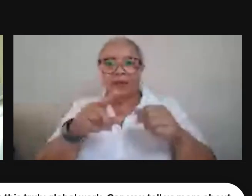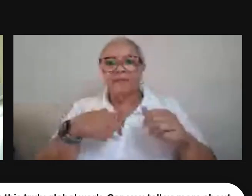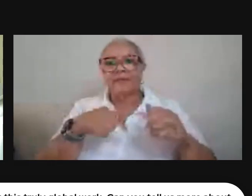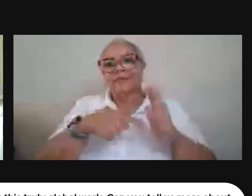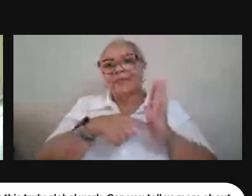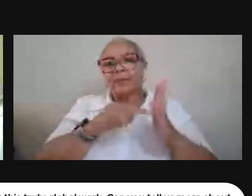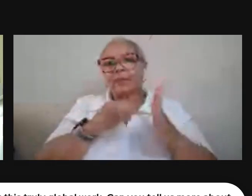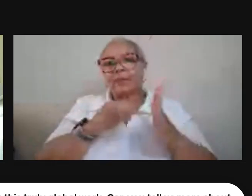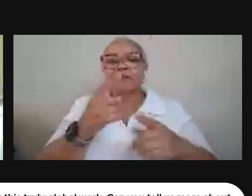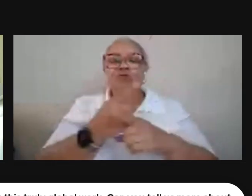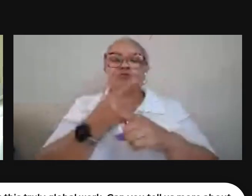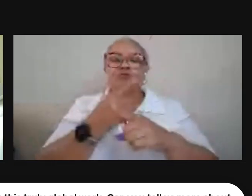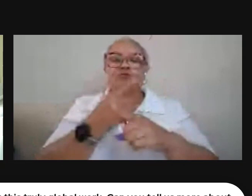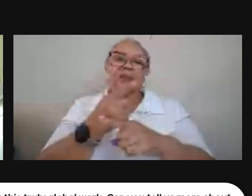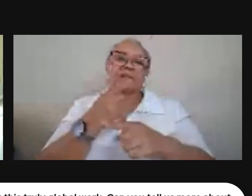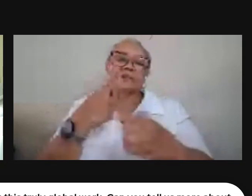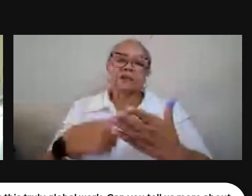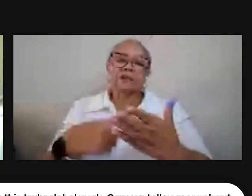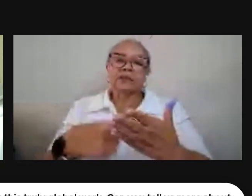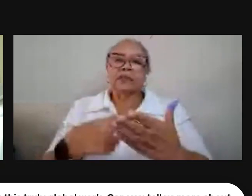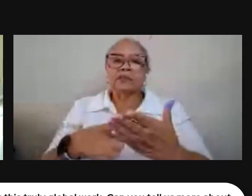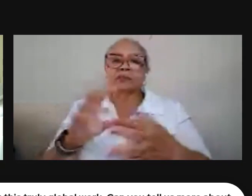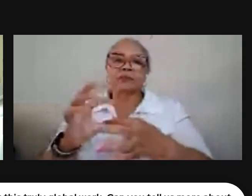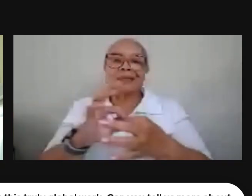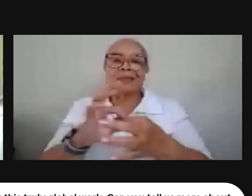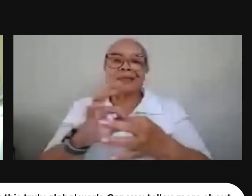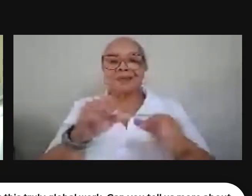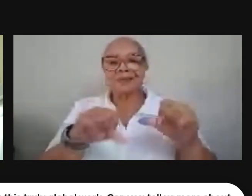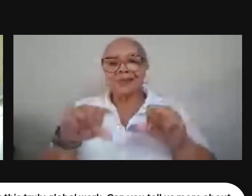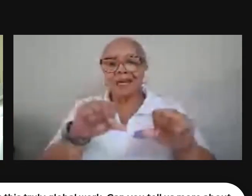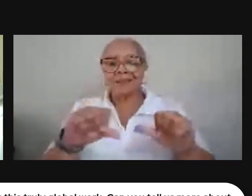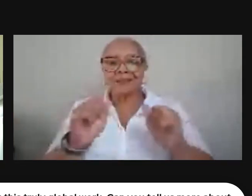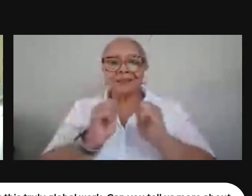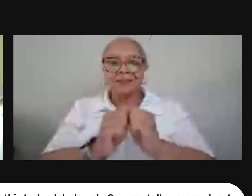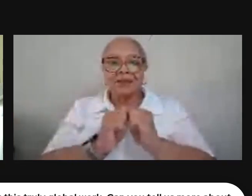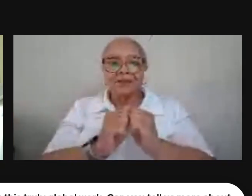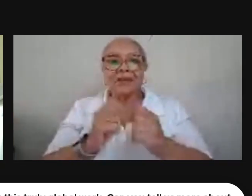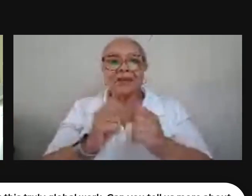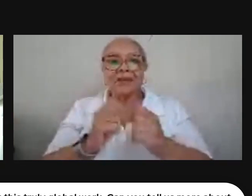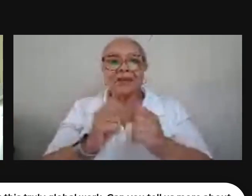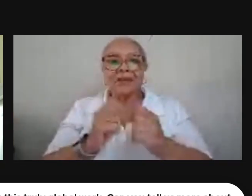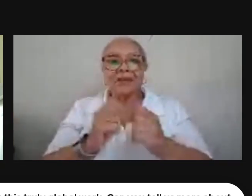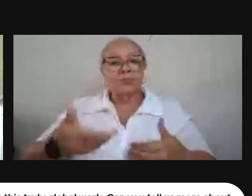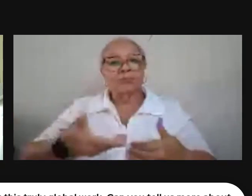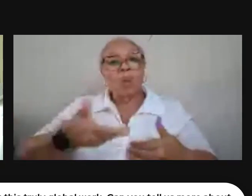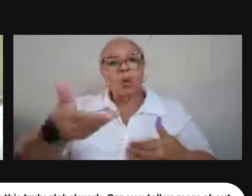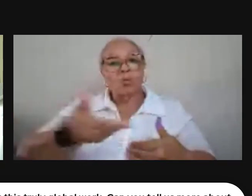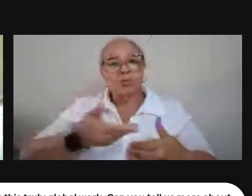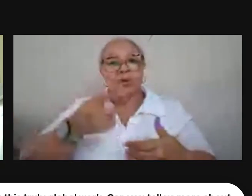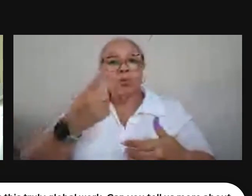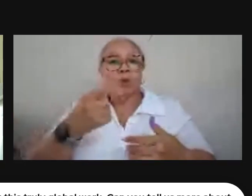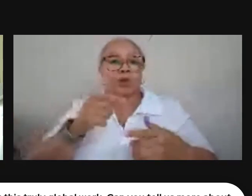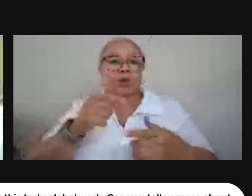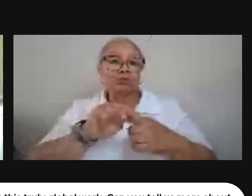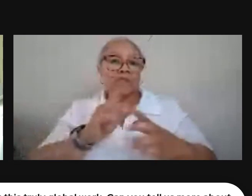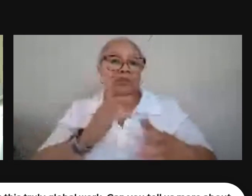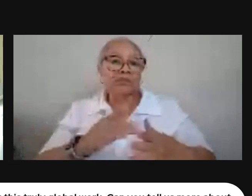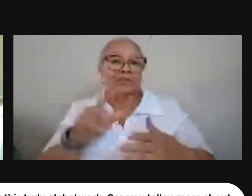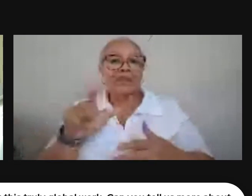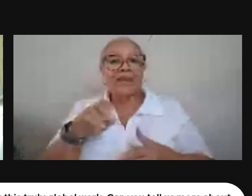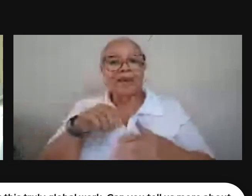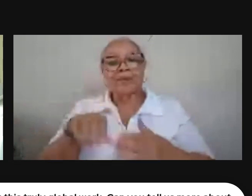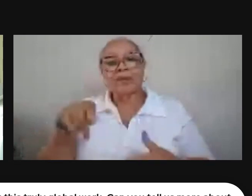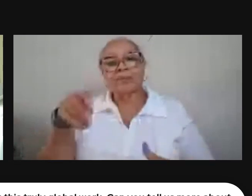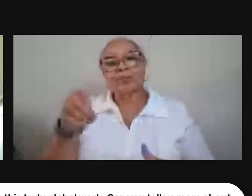discussions, contributing to the science together. And now, for example, I'm hosting one of the trainees from the lab in Peru in the lab right now to